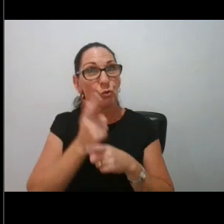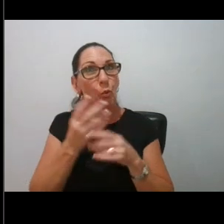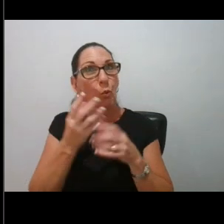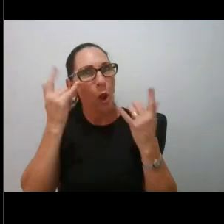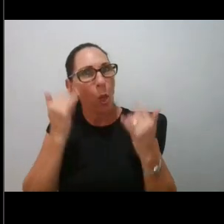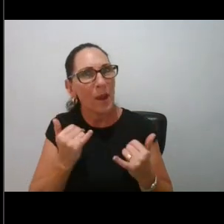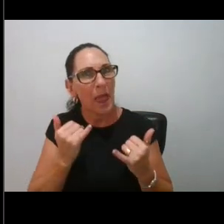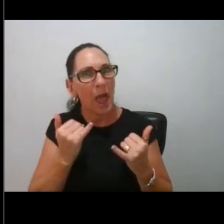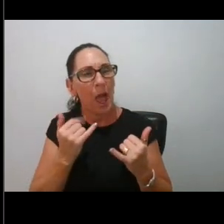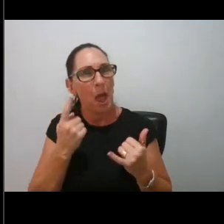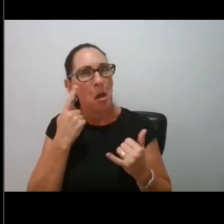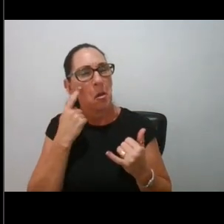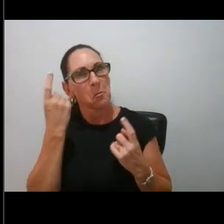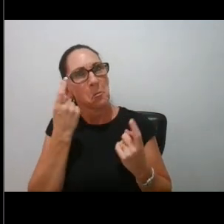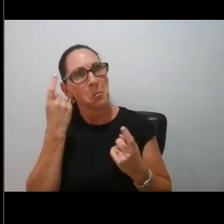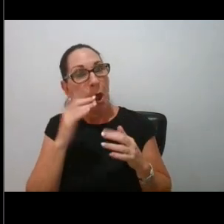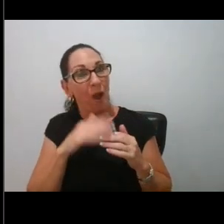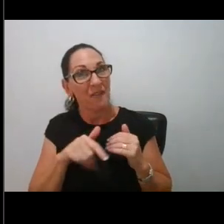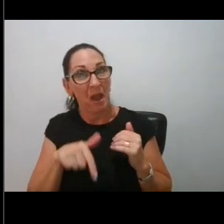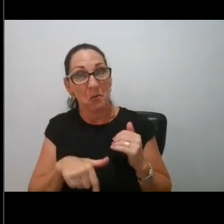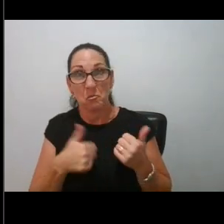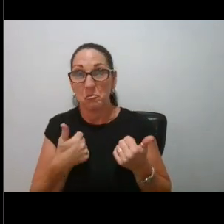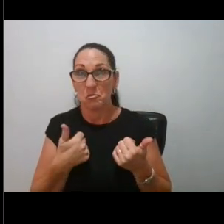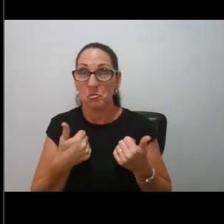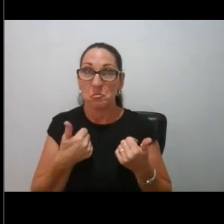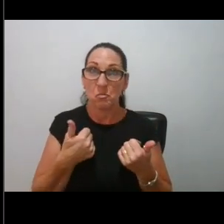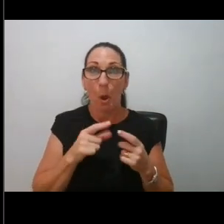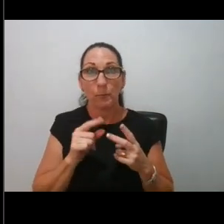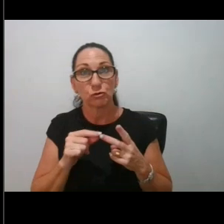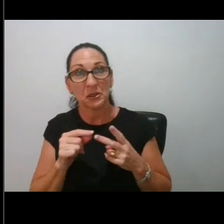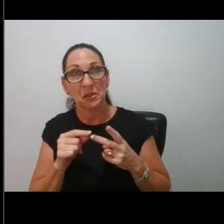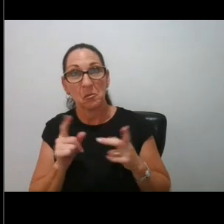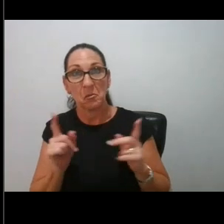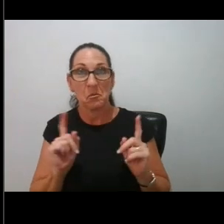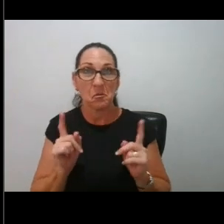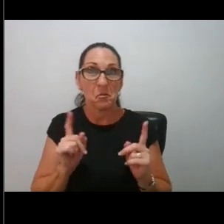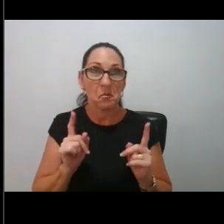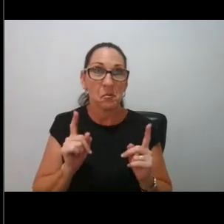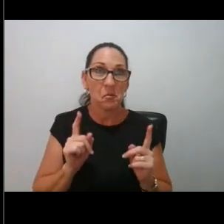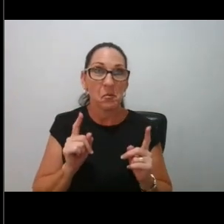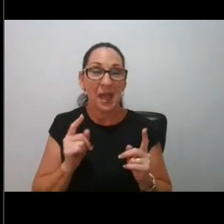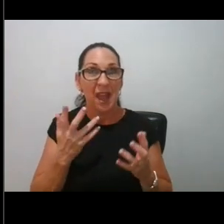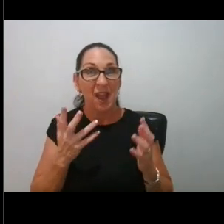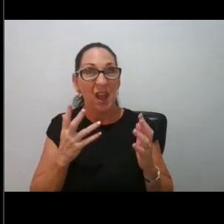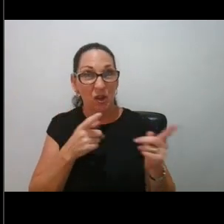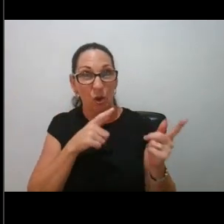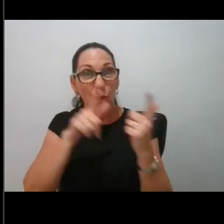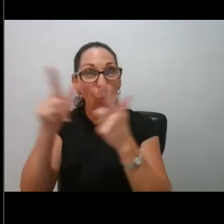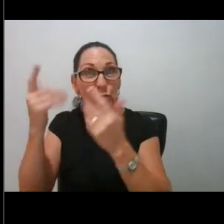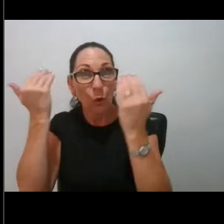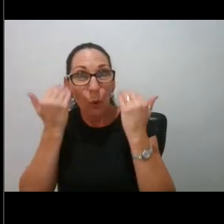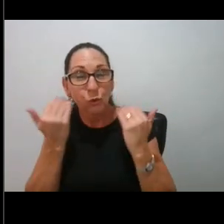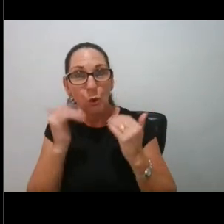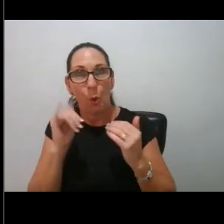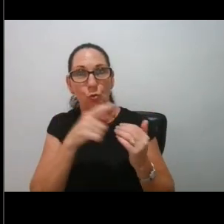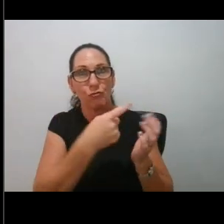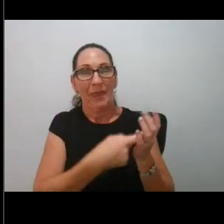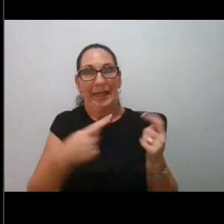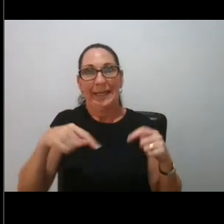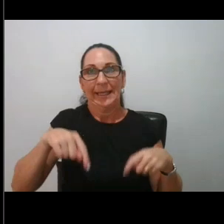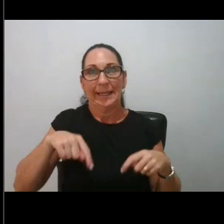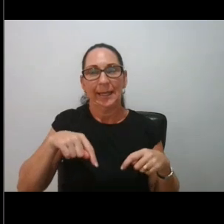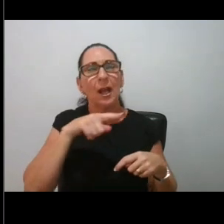for you if this matter continues down the criminal justice system track as compared to coming this way? So having a good understanding of what the alternatives